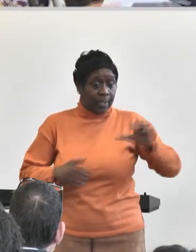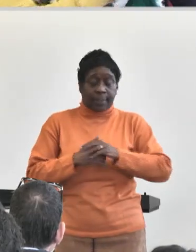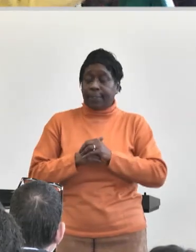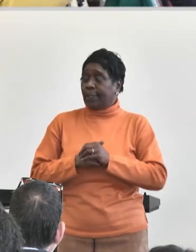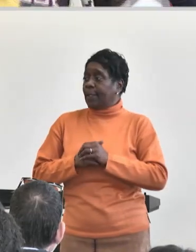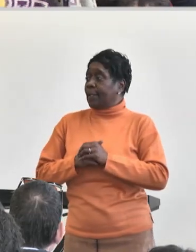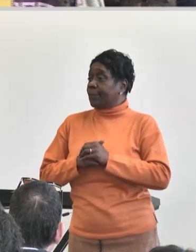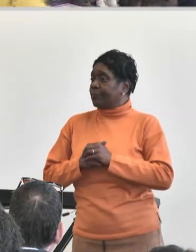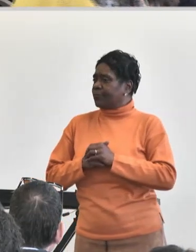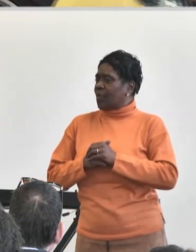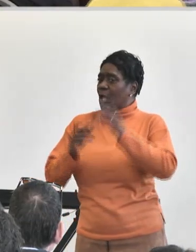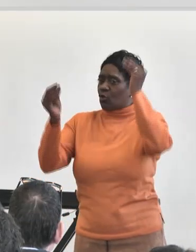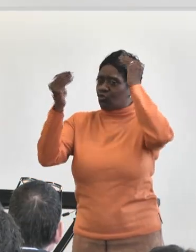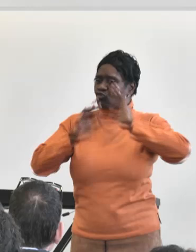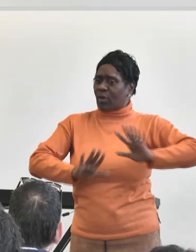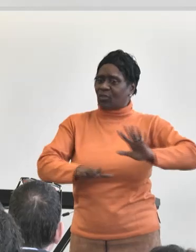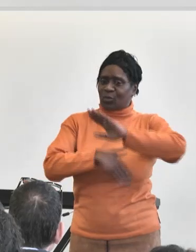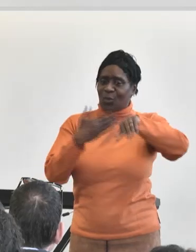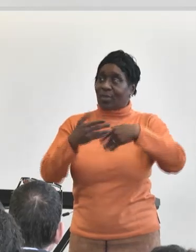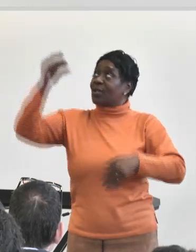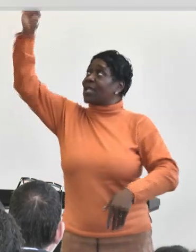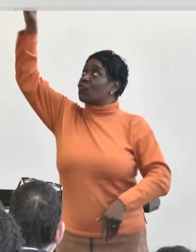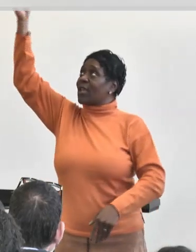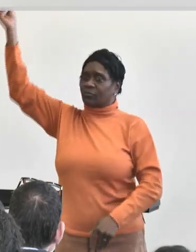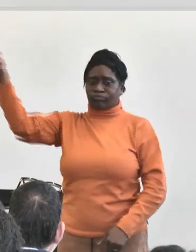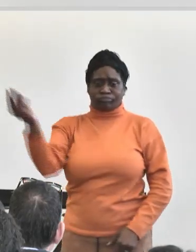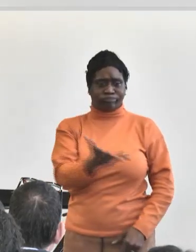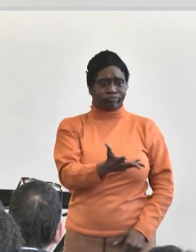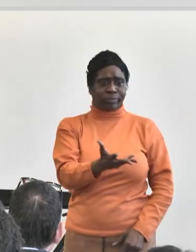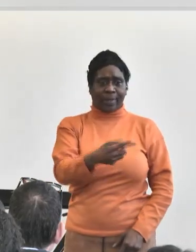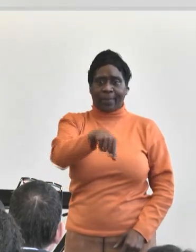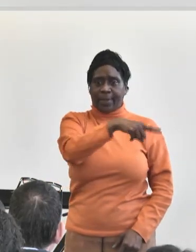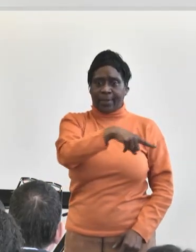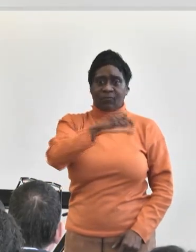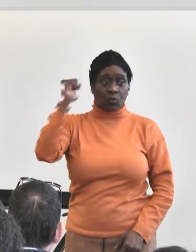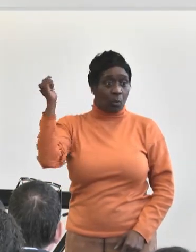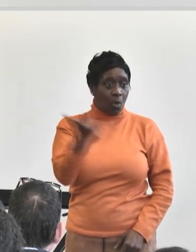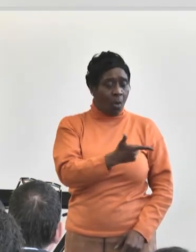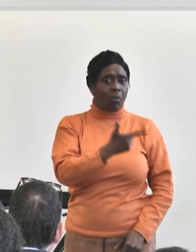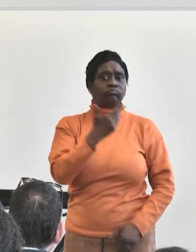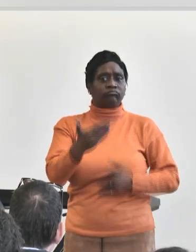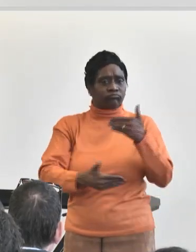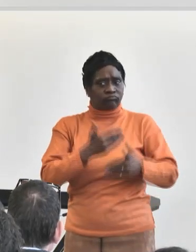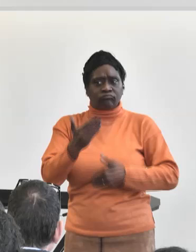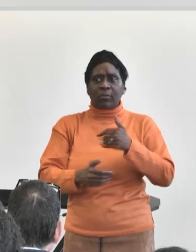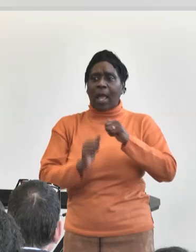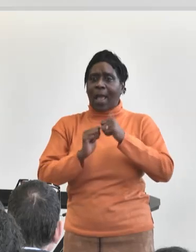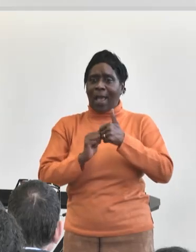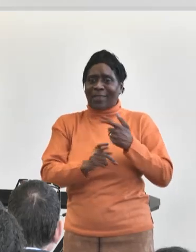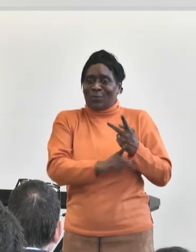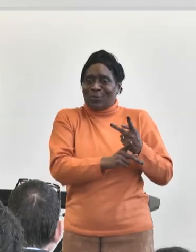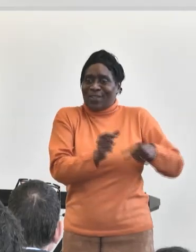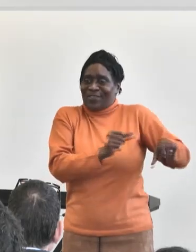Señor Jesús. And great grace was upon them all. Y abundante gracia era sobre todos ellos. And it goes on and tells how they took care of